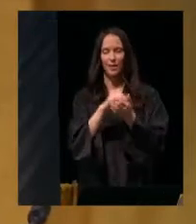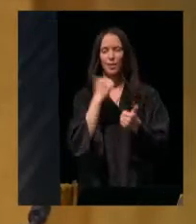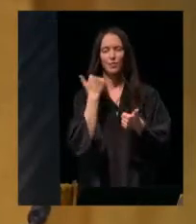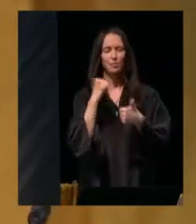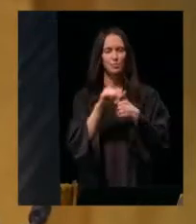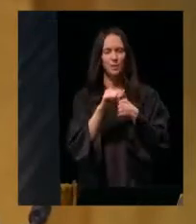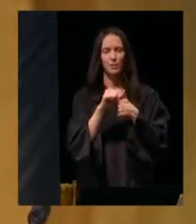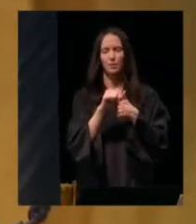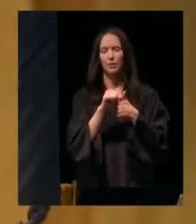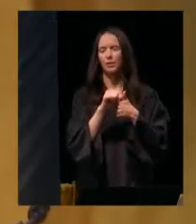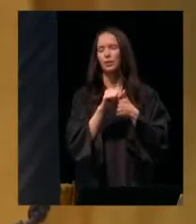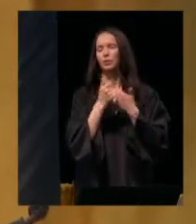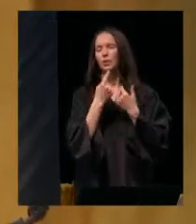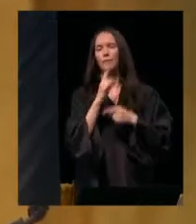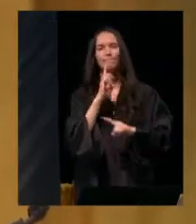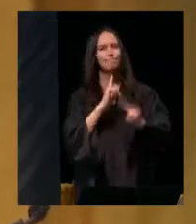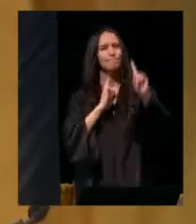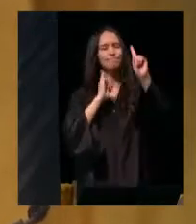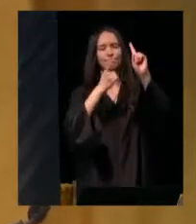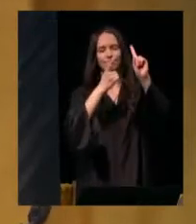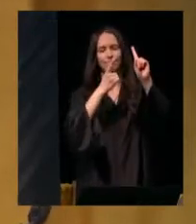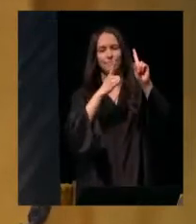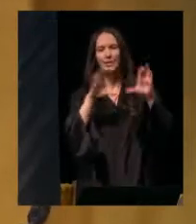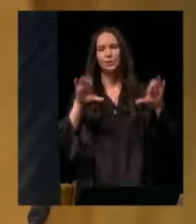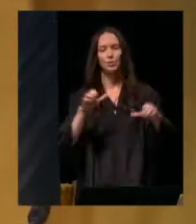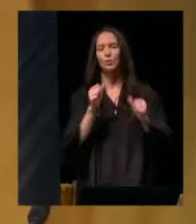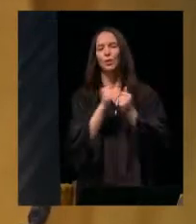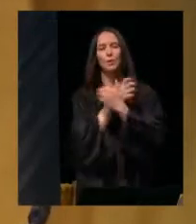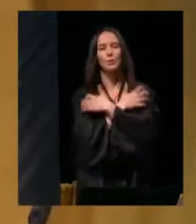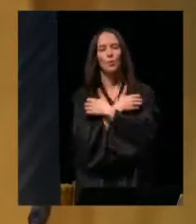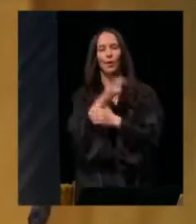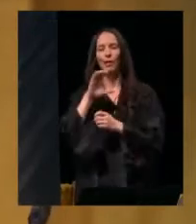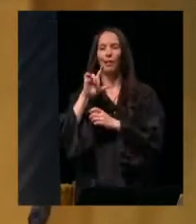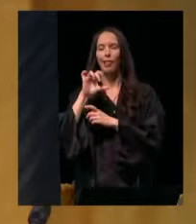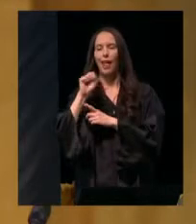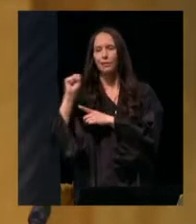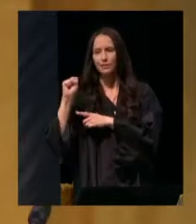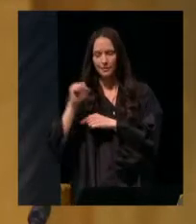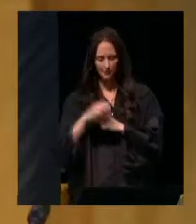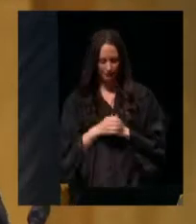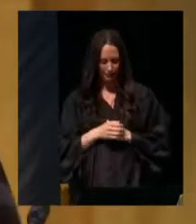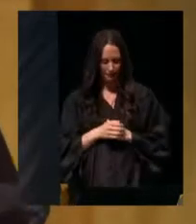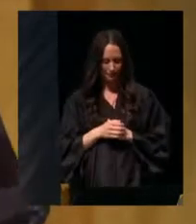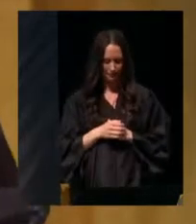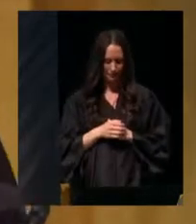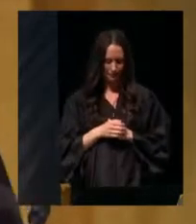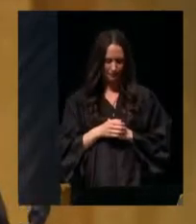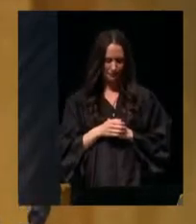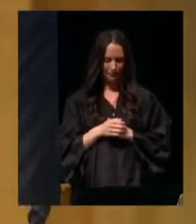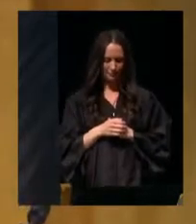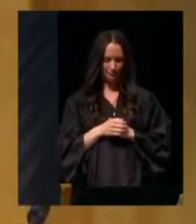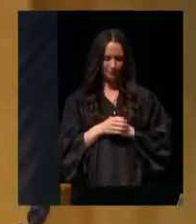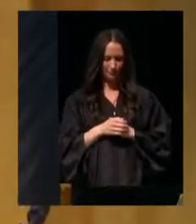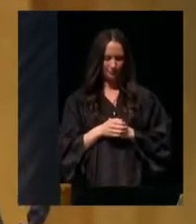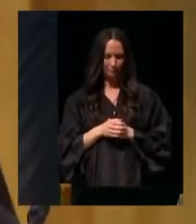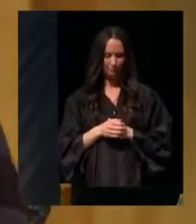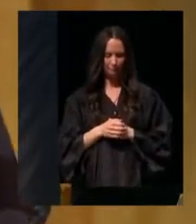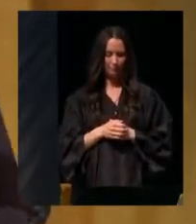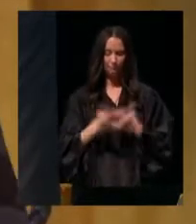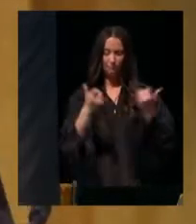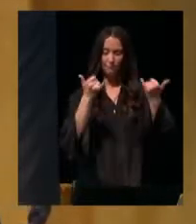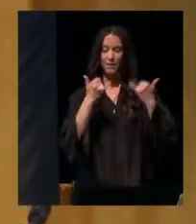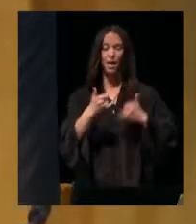remember to strive for excellence and do so with Bruin class. At this time, It is my privilege